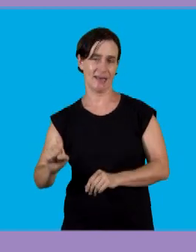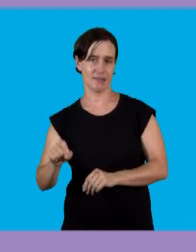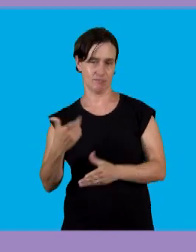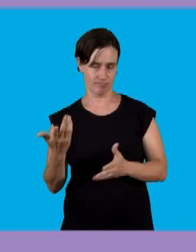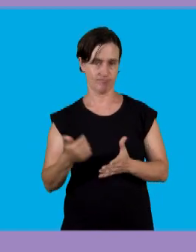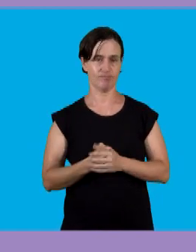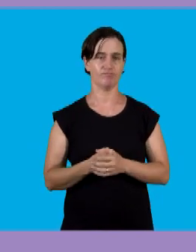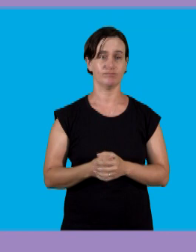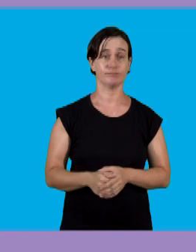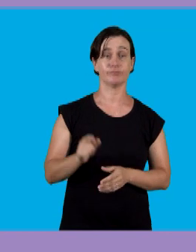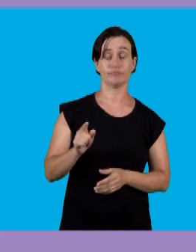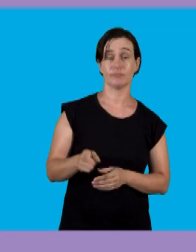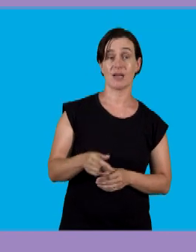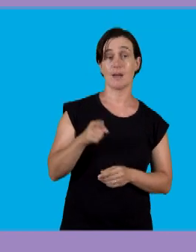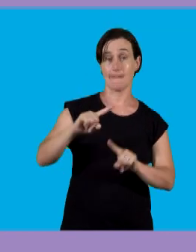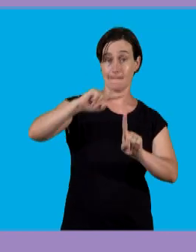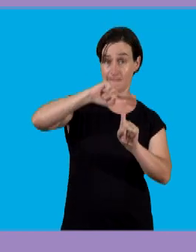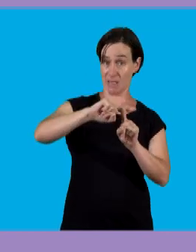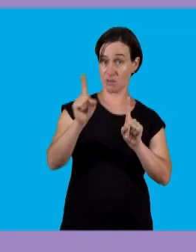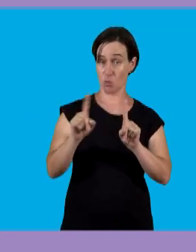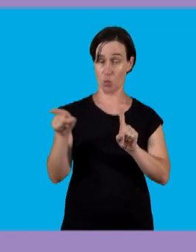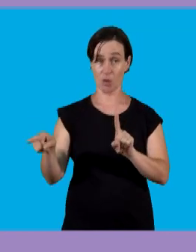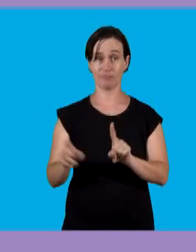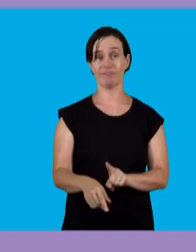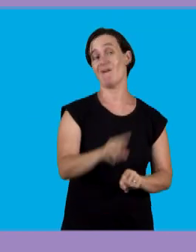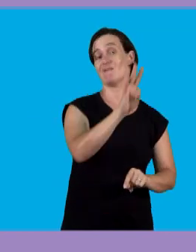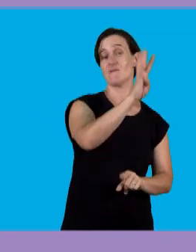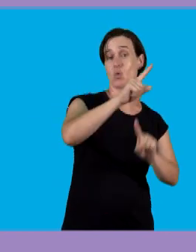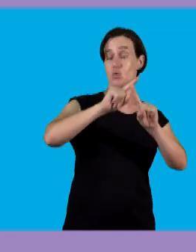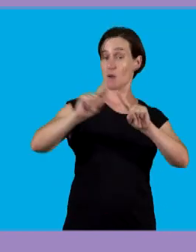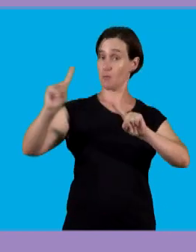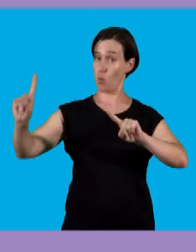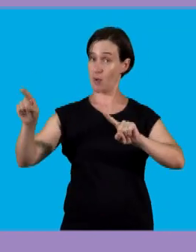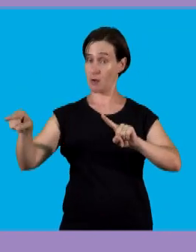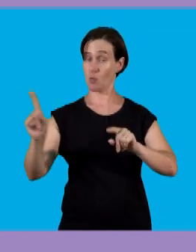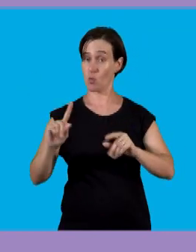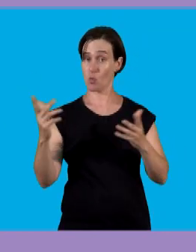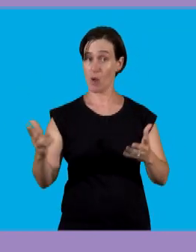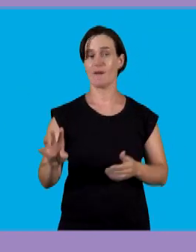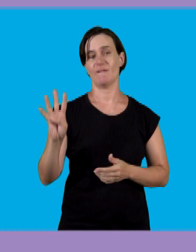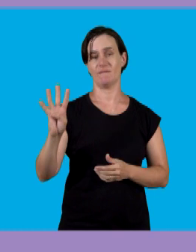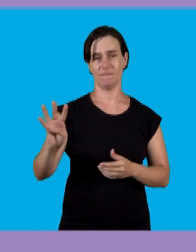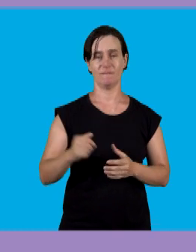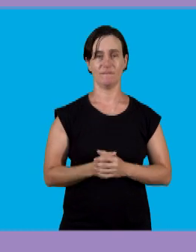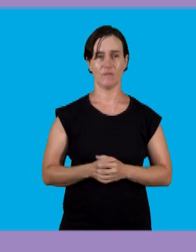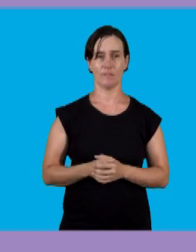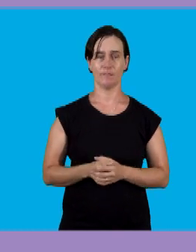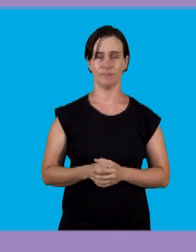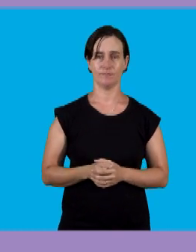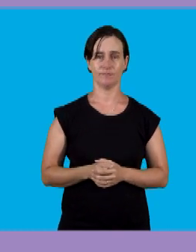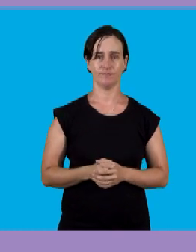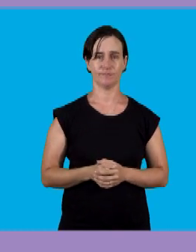as it is. Then we are adding, and we have a 4 multiplied by 1, that is going to give us